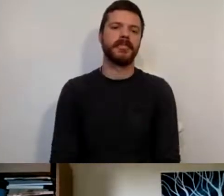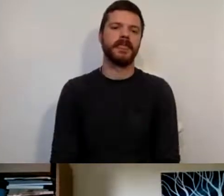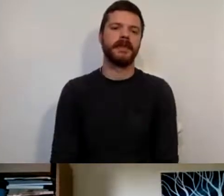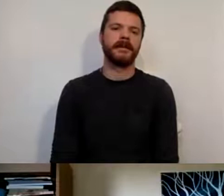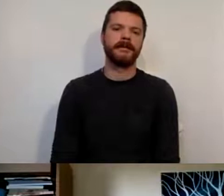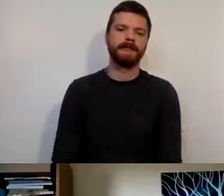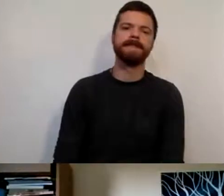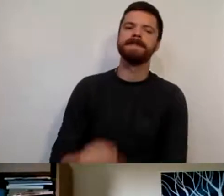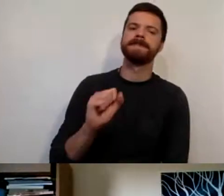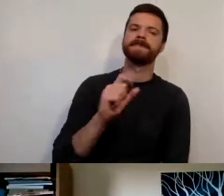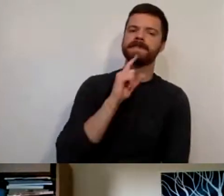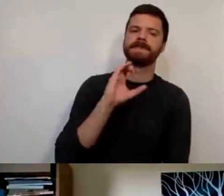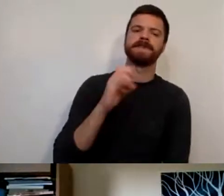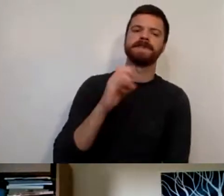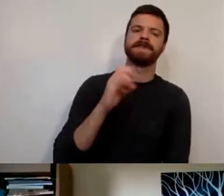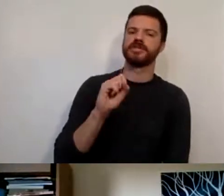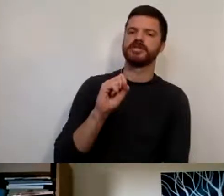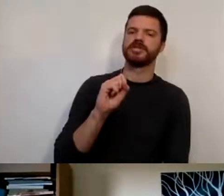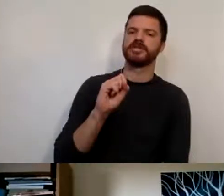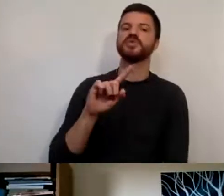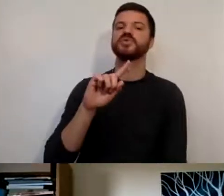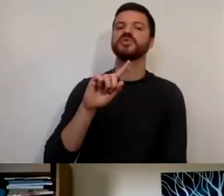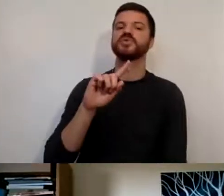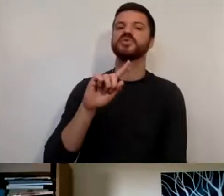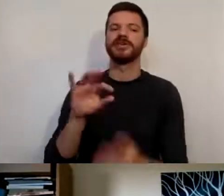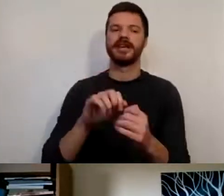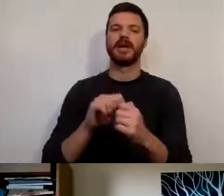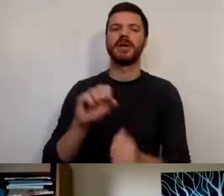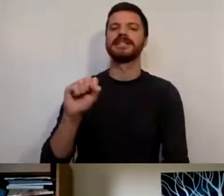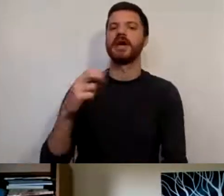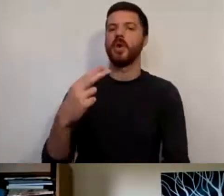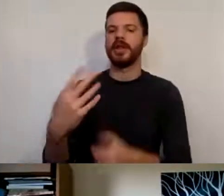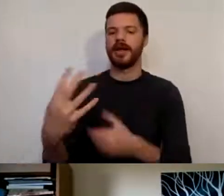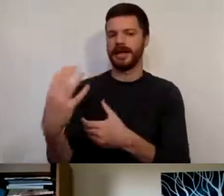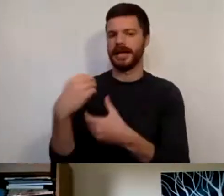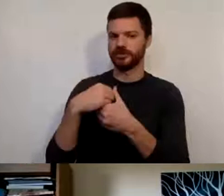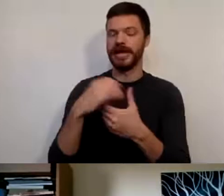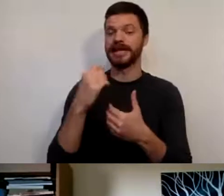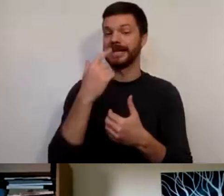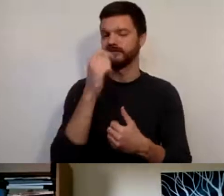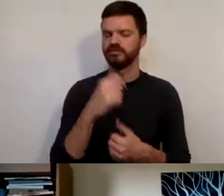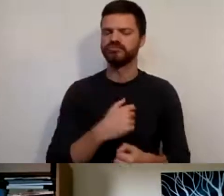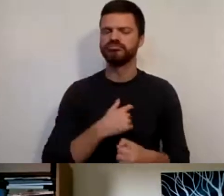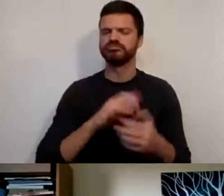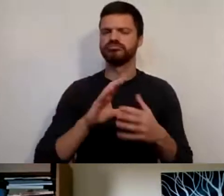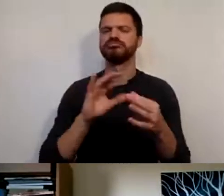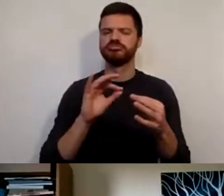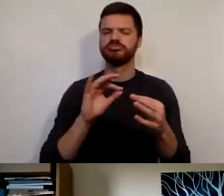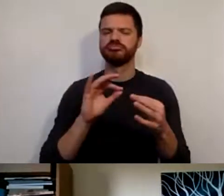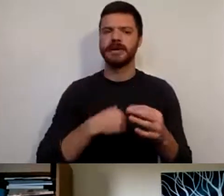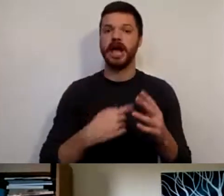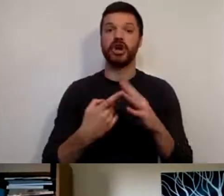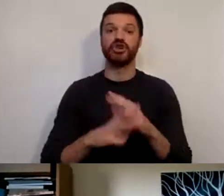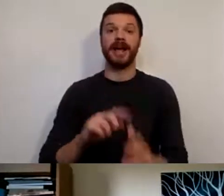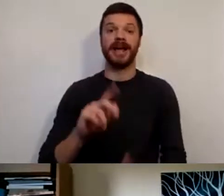Thanks, great. So you asked the question a little bit about the stakeholder engagement, and interestingly, I can tell you this is sort of one of those, I started a K